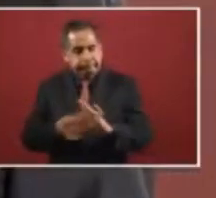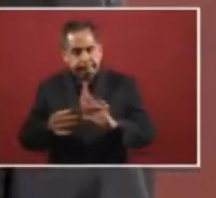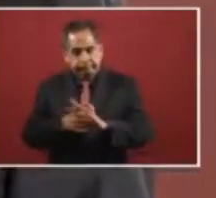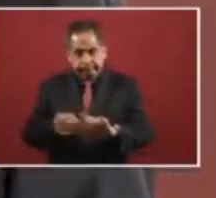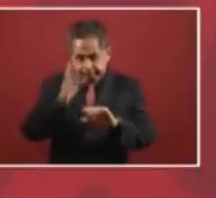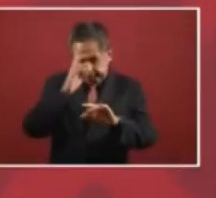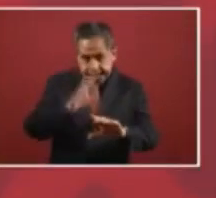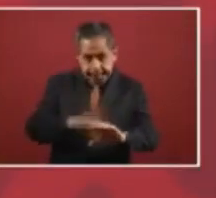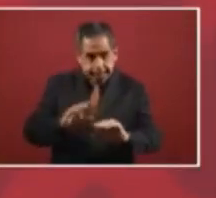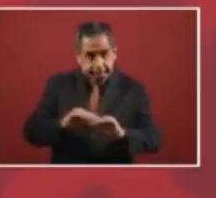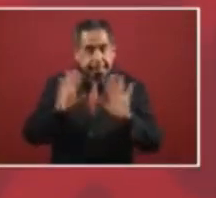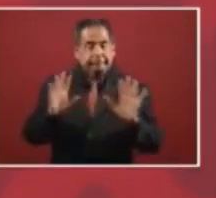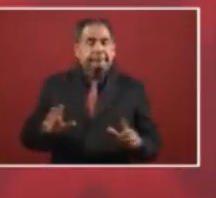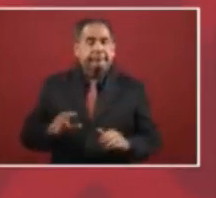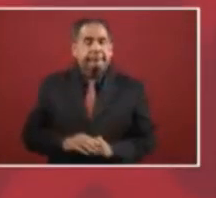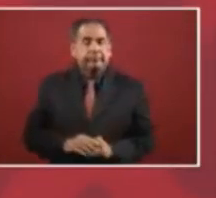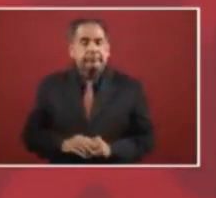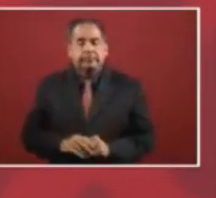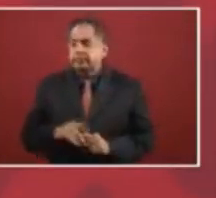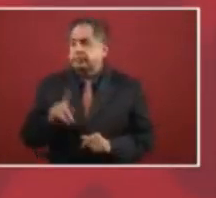will surely